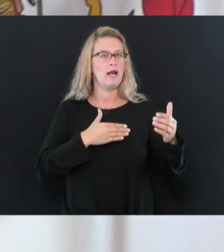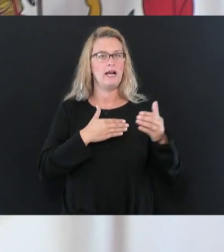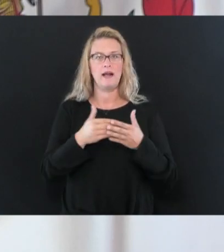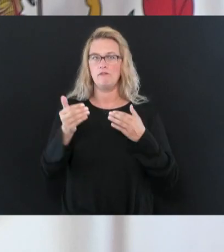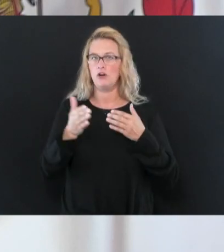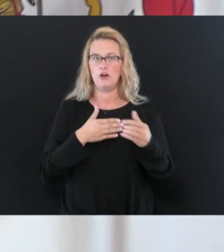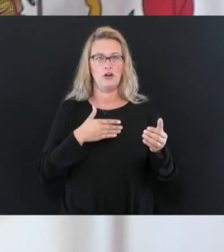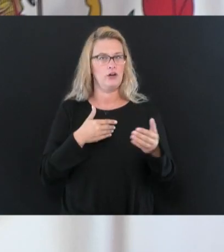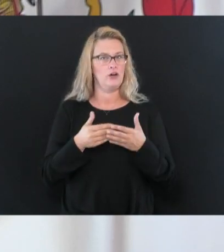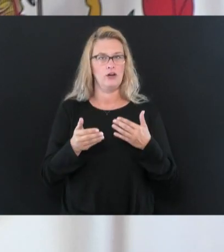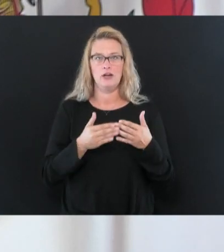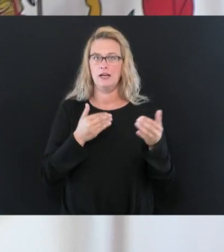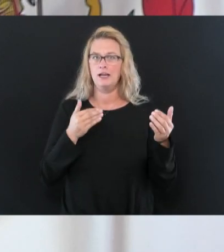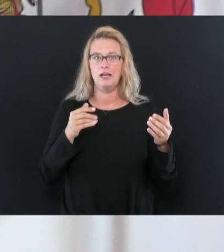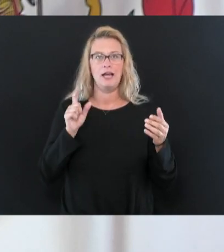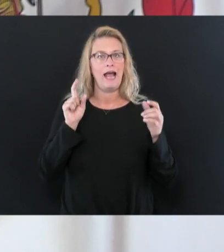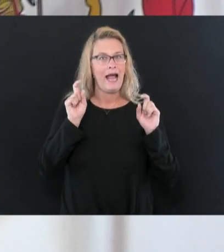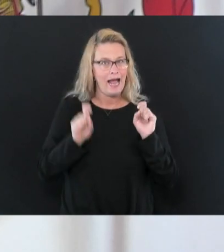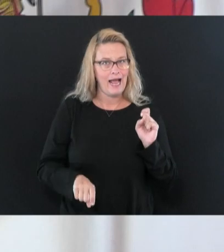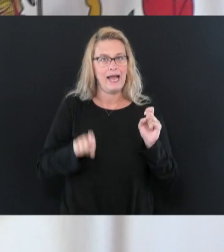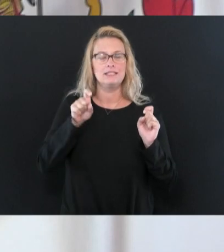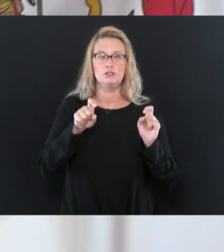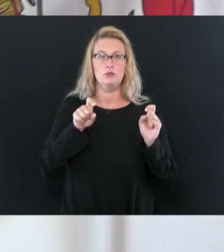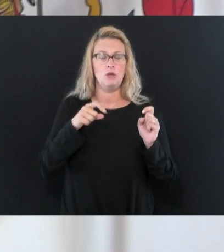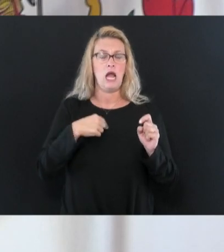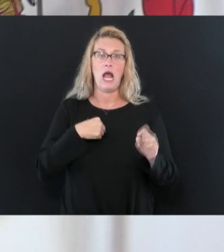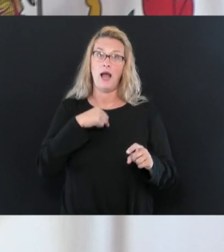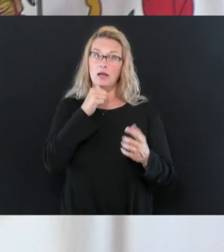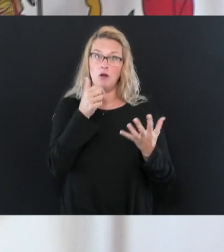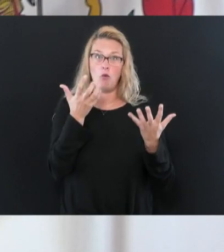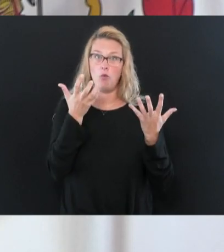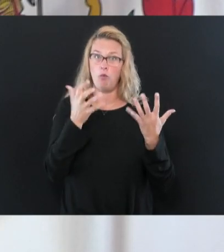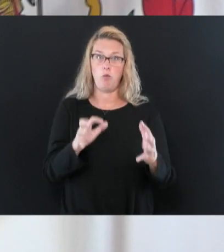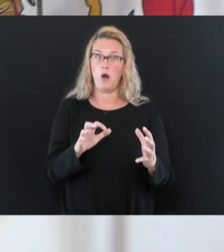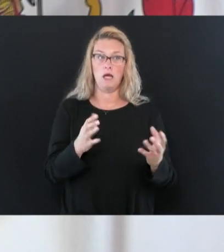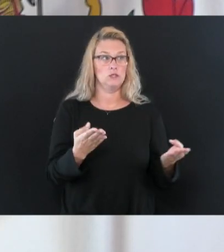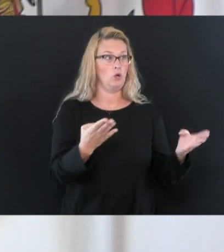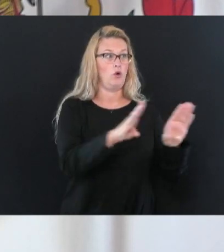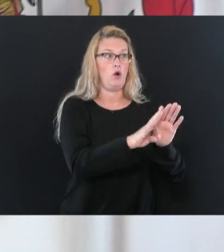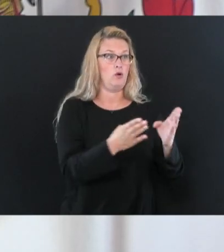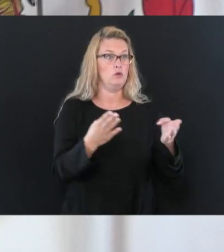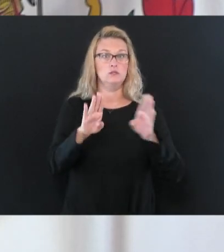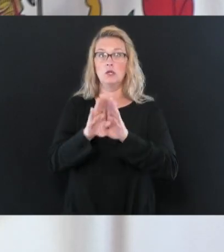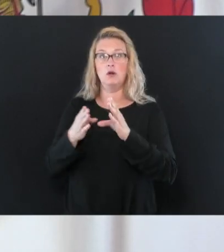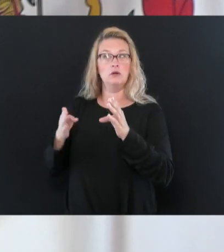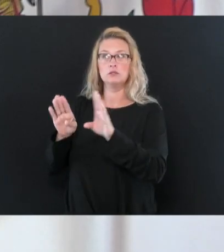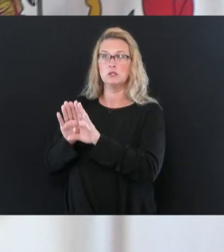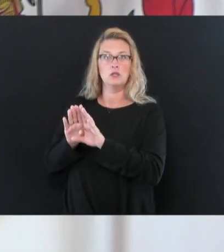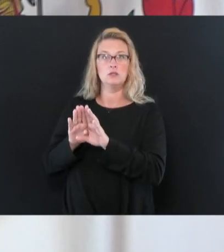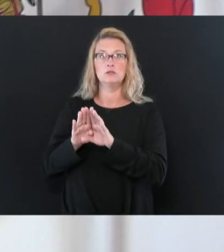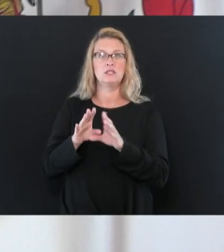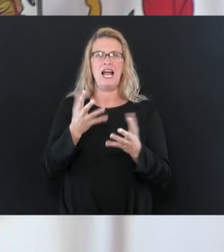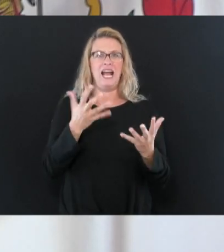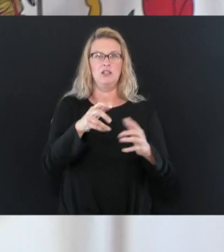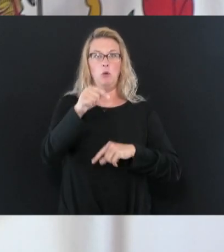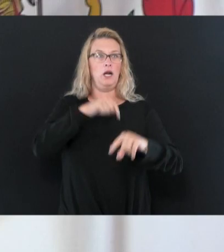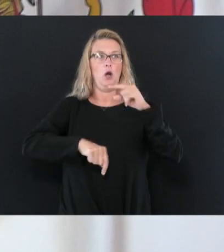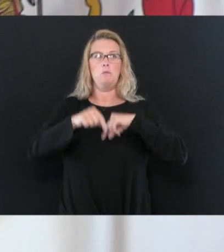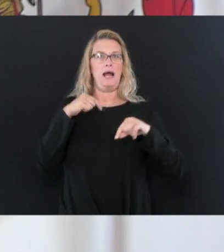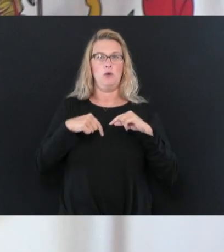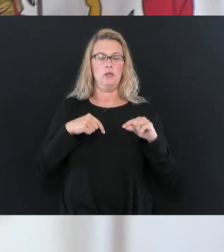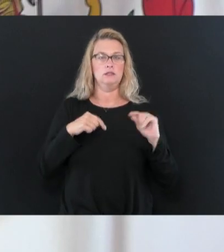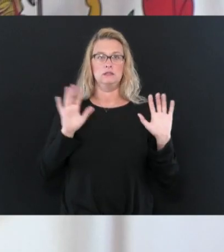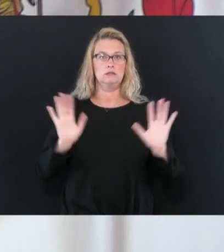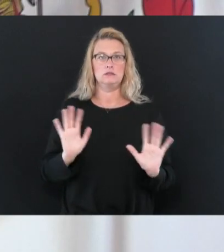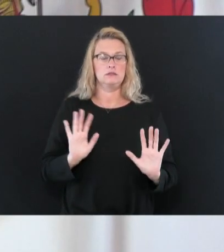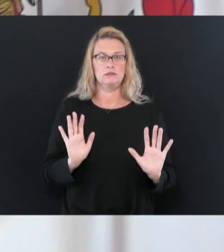Naturally, nobody wants to shut anything down, and nobody wants us to roll back, because there's consequences on that side too.